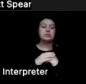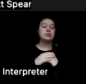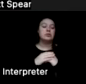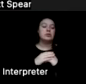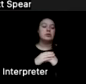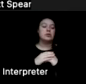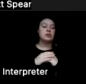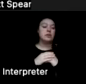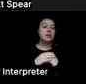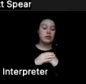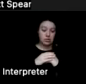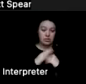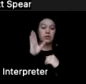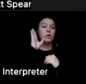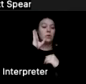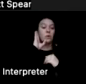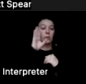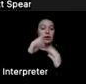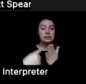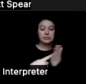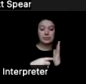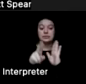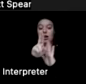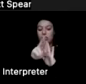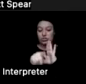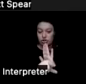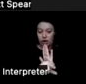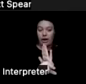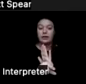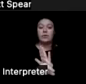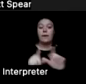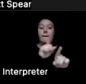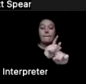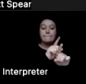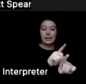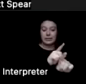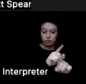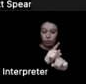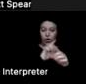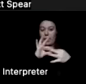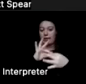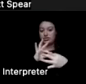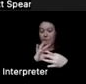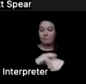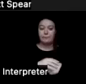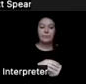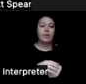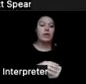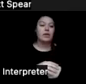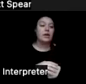the undergraduate and graduate level of mentor-mentee expectations. And then lastly, we'll touch briefly on kind